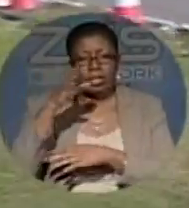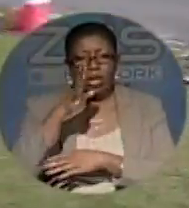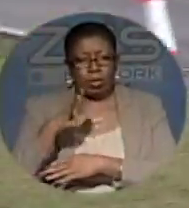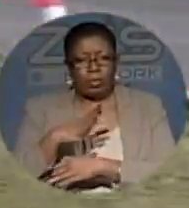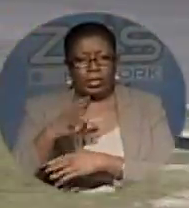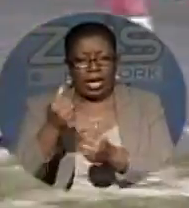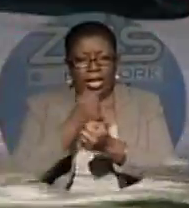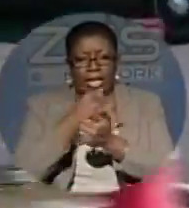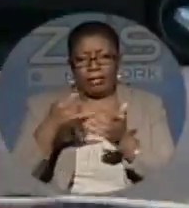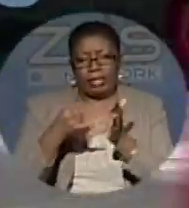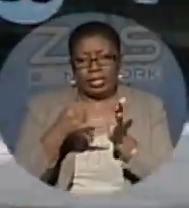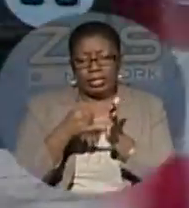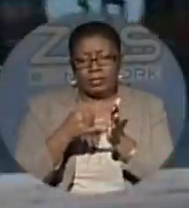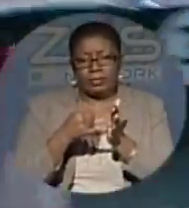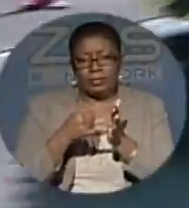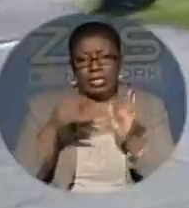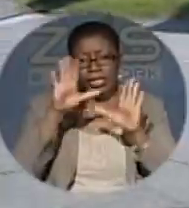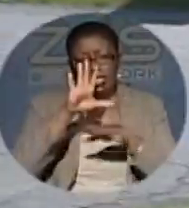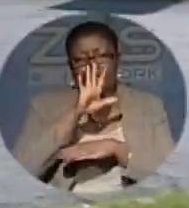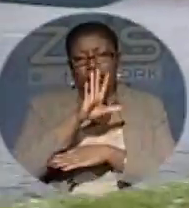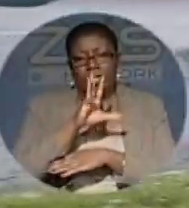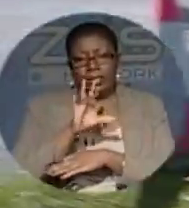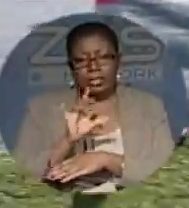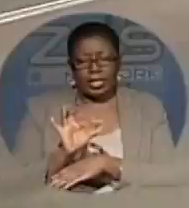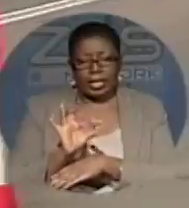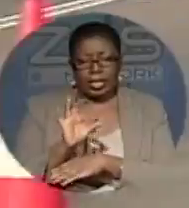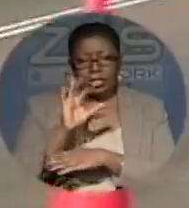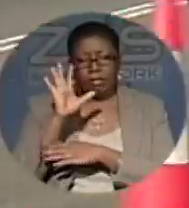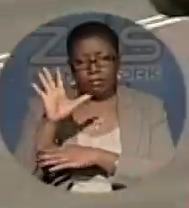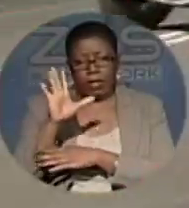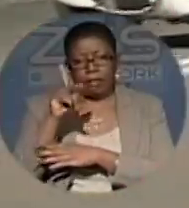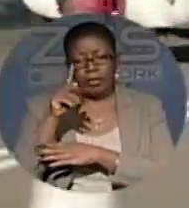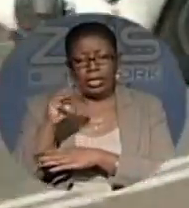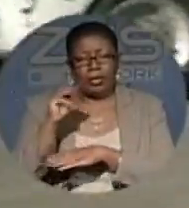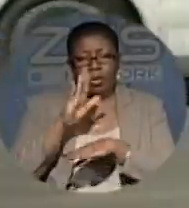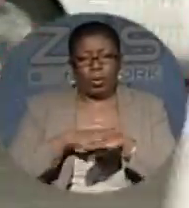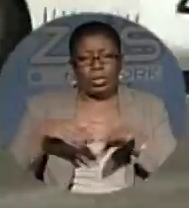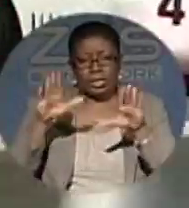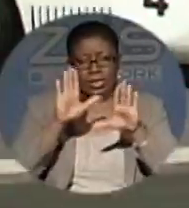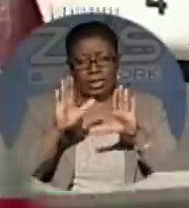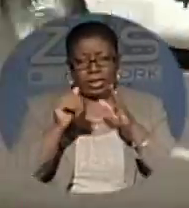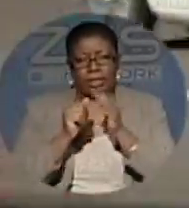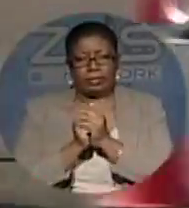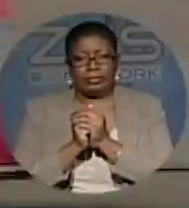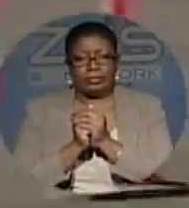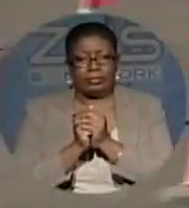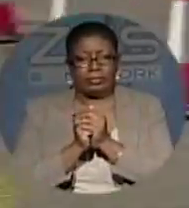Sunday from 9 a.m. to 5 p.m. at Arawak Key. Cyan Thompson, ZNS News.